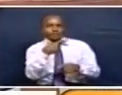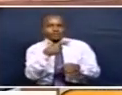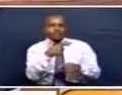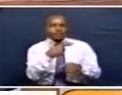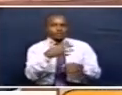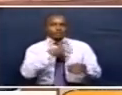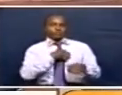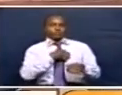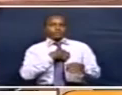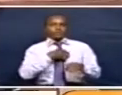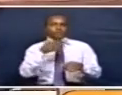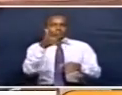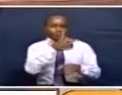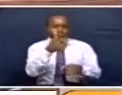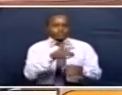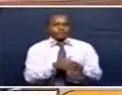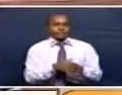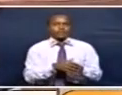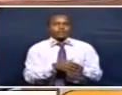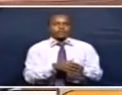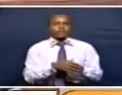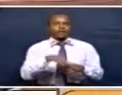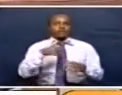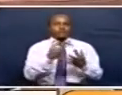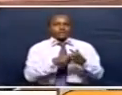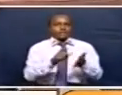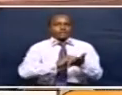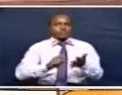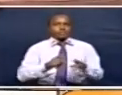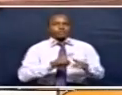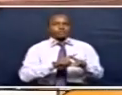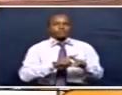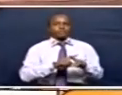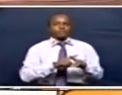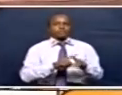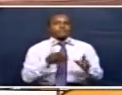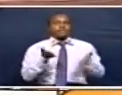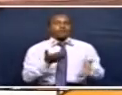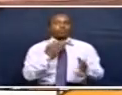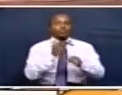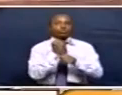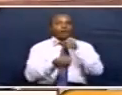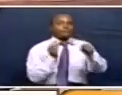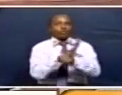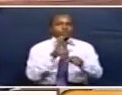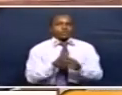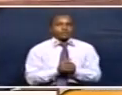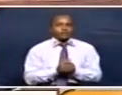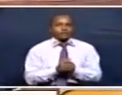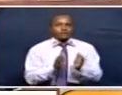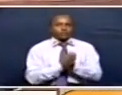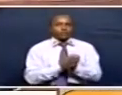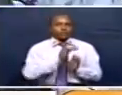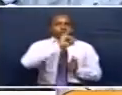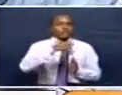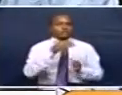I'll start the script pole pole. Yeah. Kila jioni naandika kitu. But now we want to do Cobra Squad, the movie. With Jeff Koinange in a